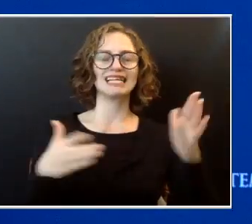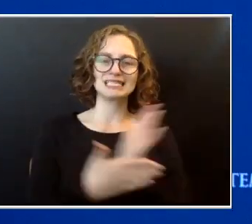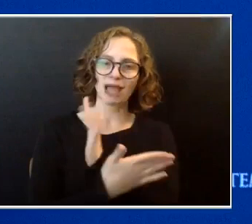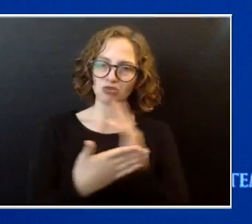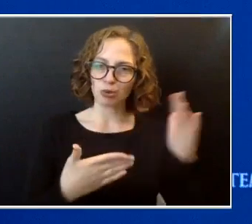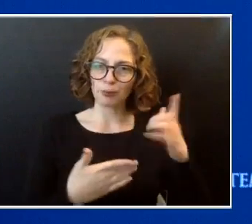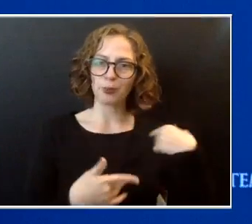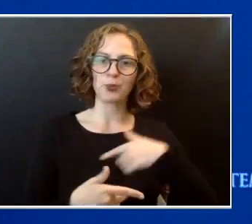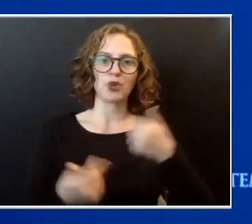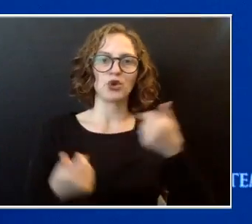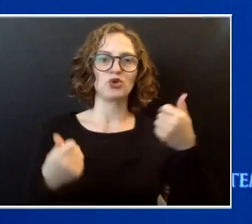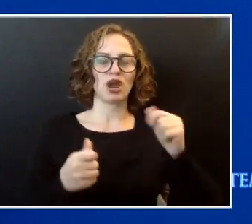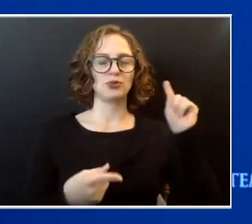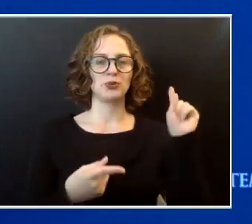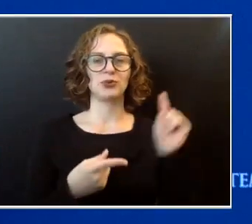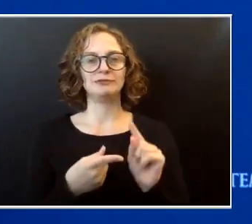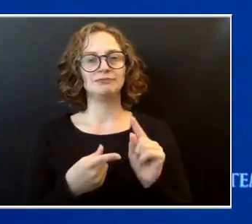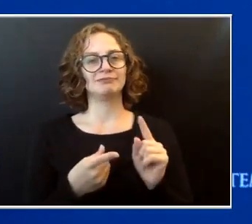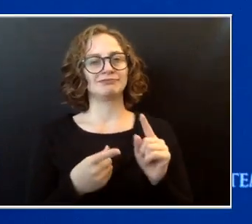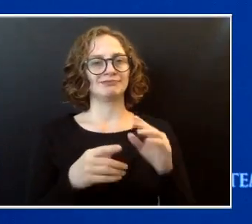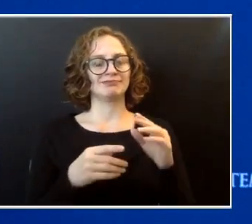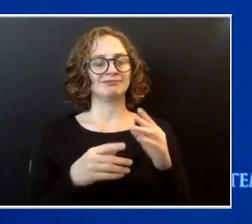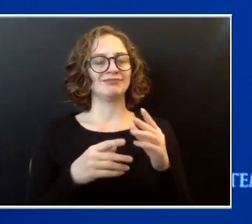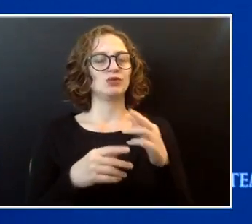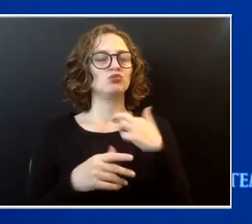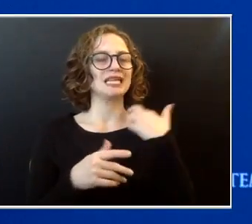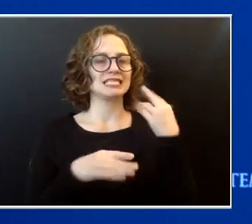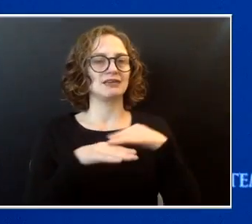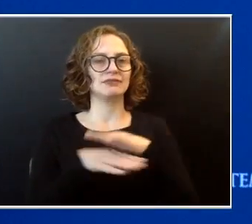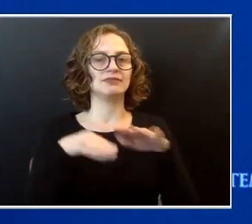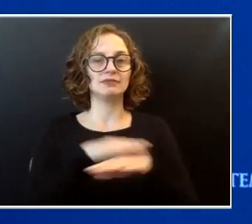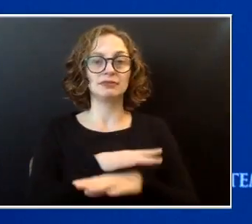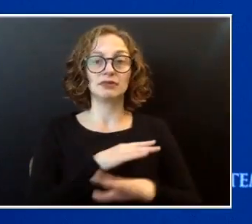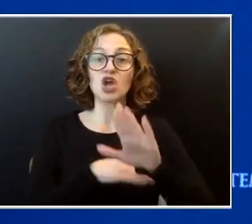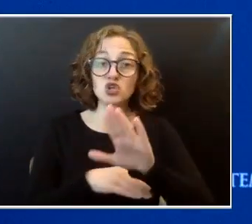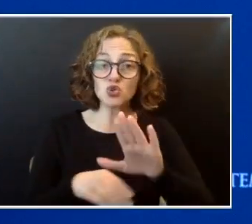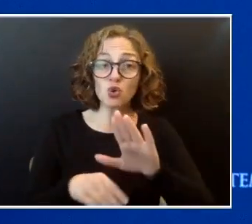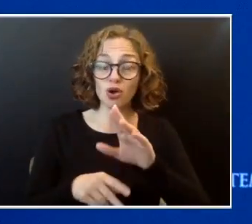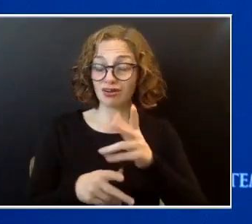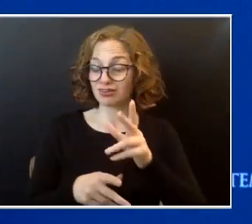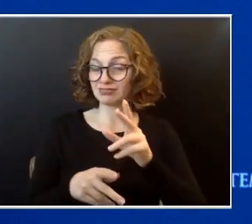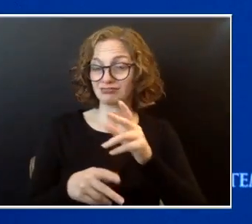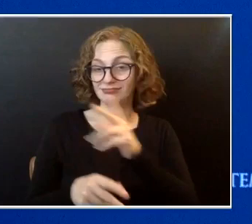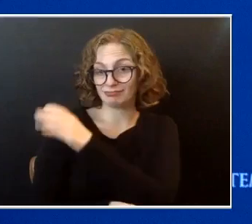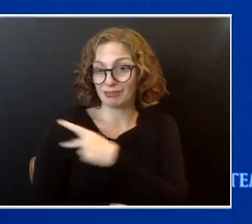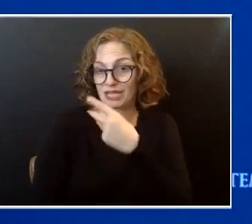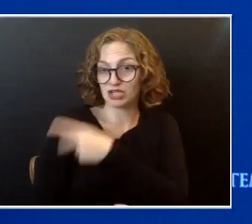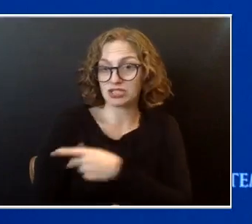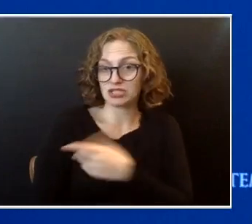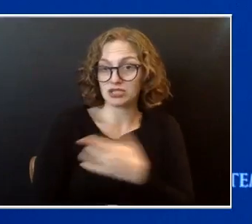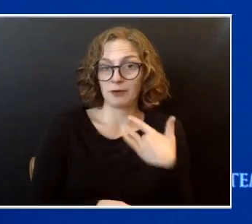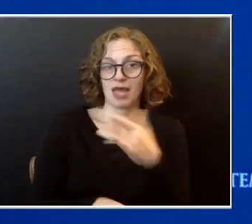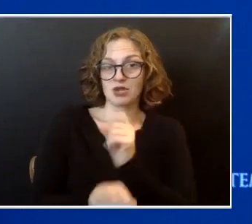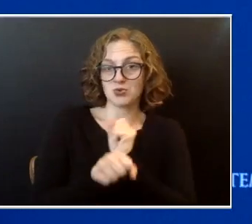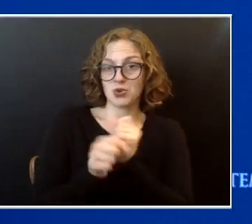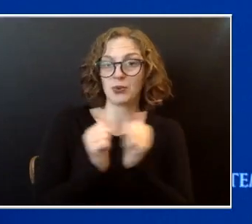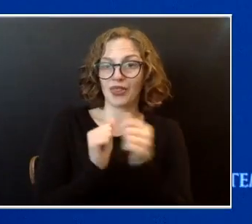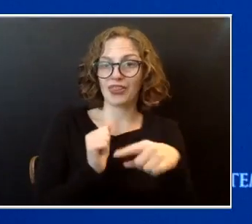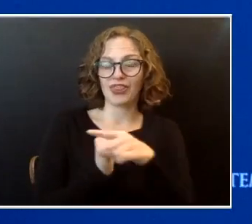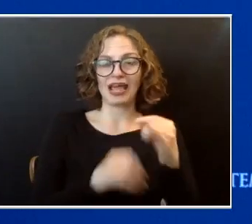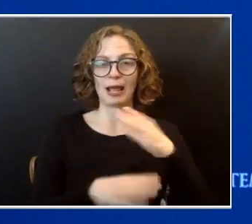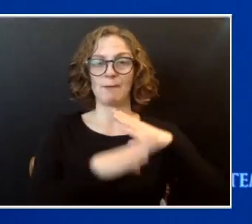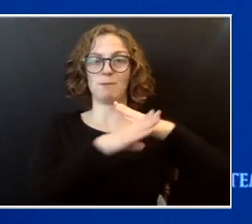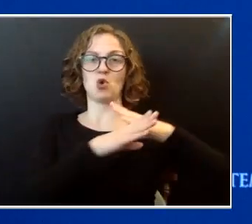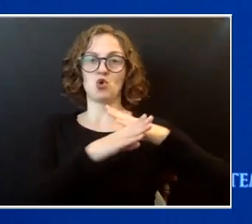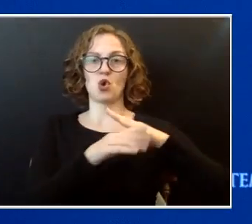of immunosuppressed people who are very susceptible to getting the disease, but also having severe outcomes. Your patients wear masks,